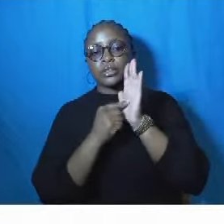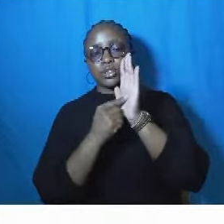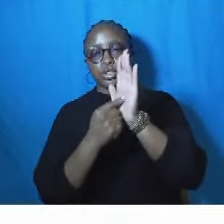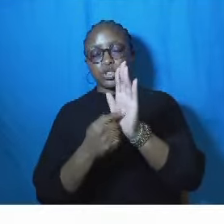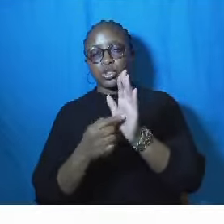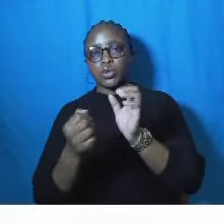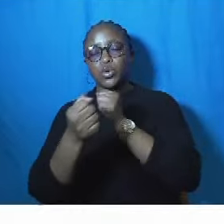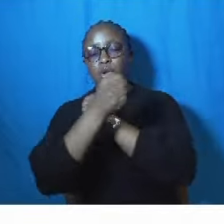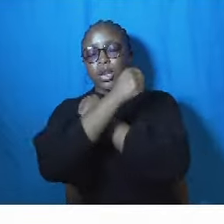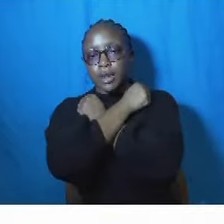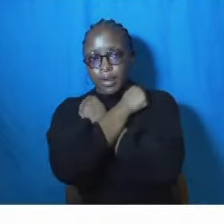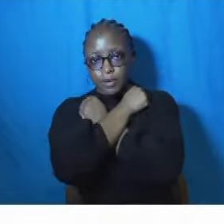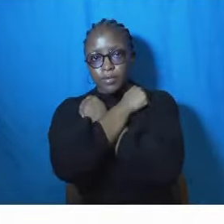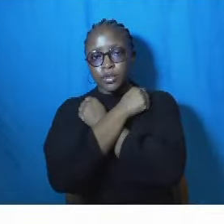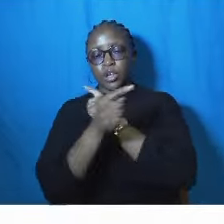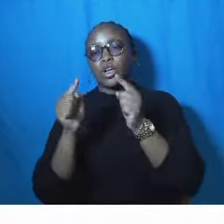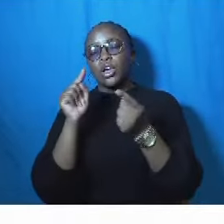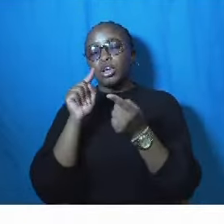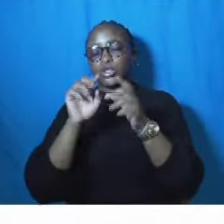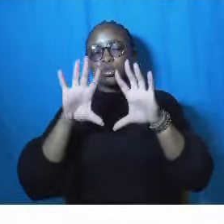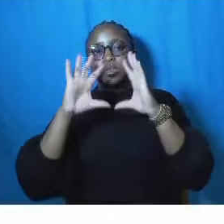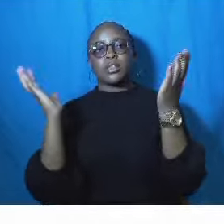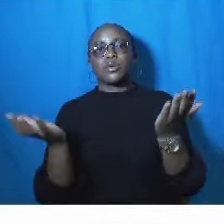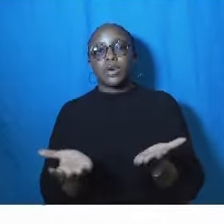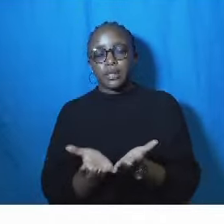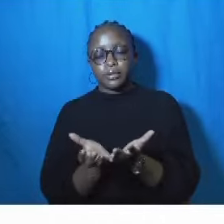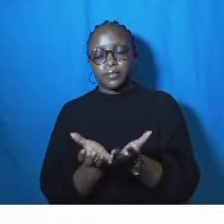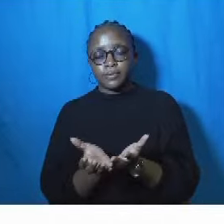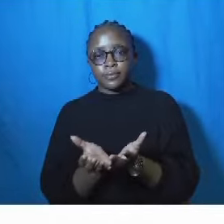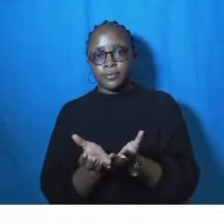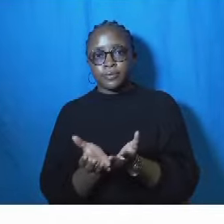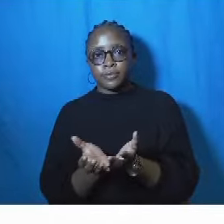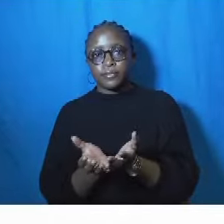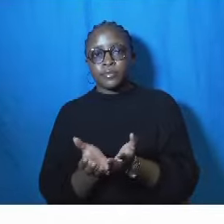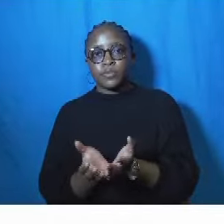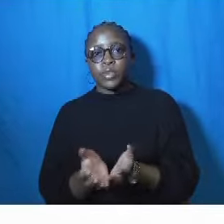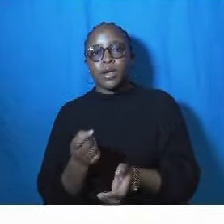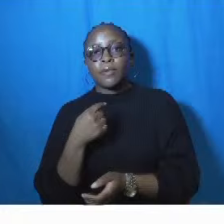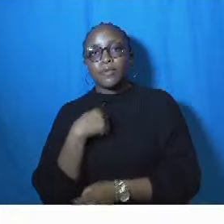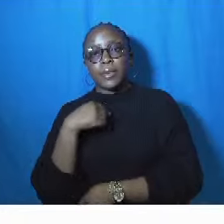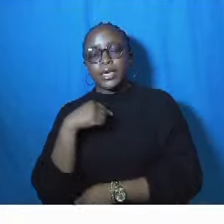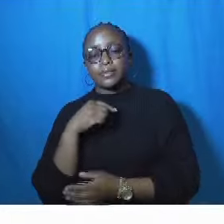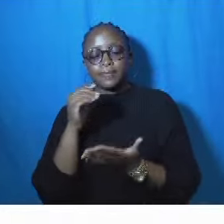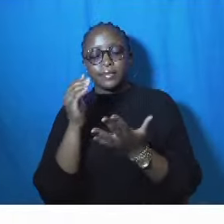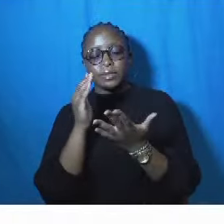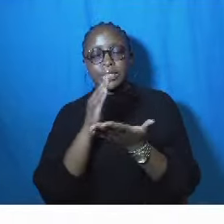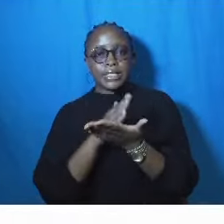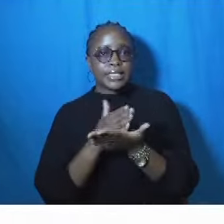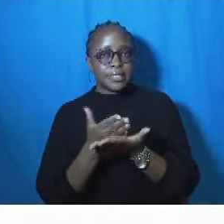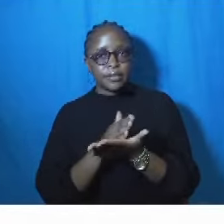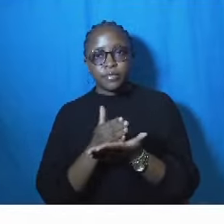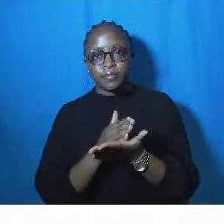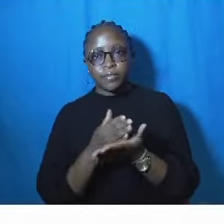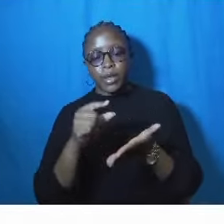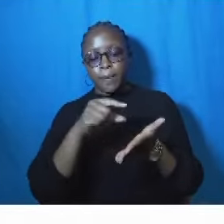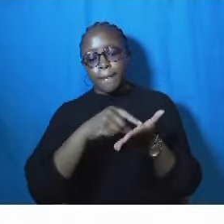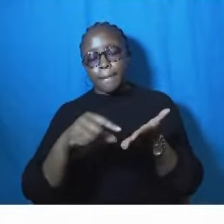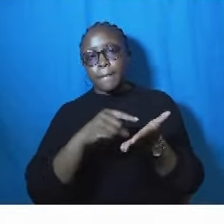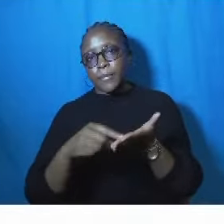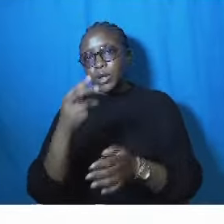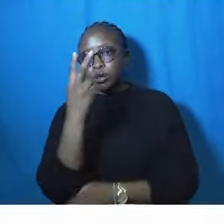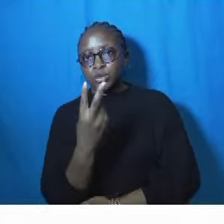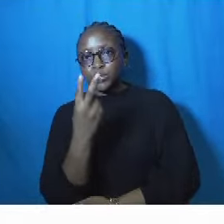to the world. I have divided the passage in two sections, each beginning with the letter